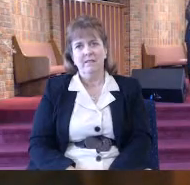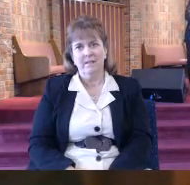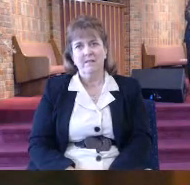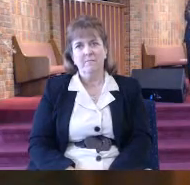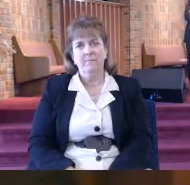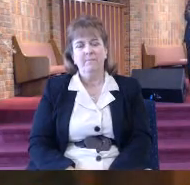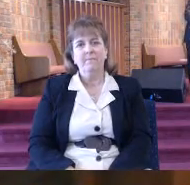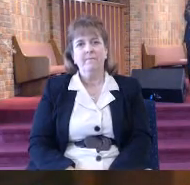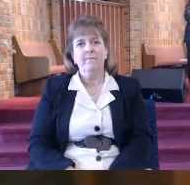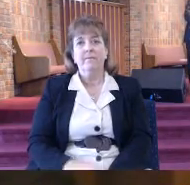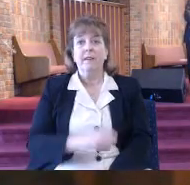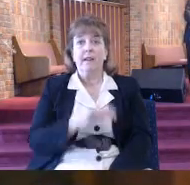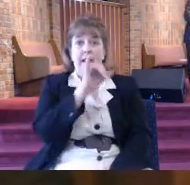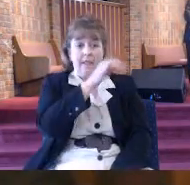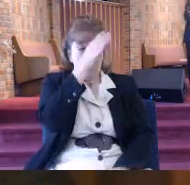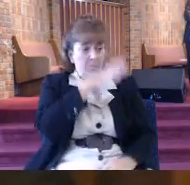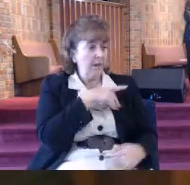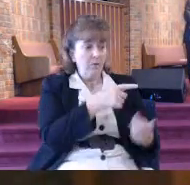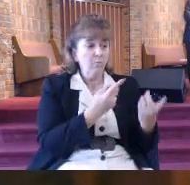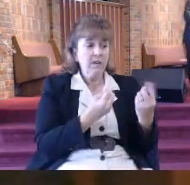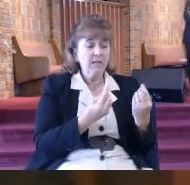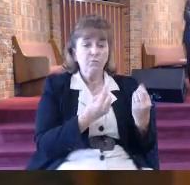And what did he do with them?